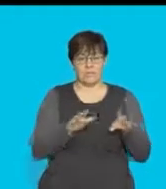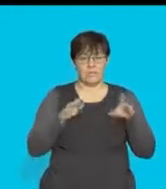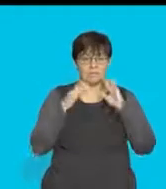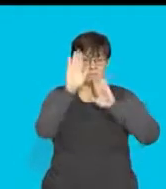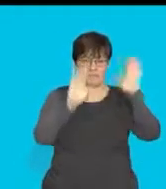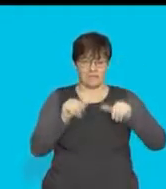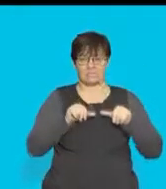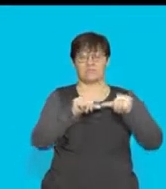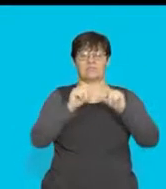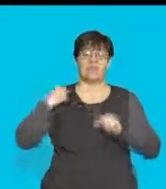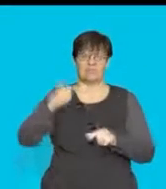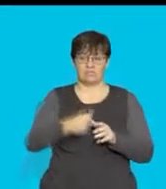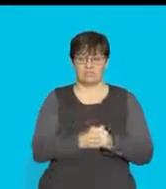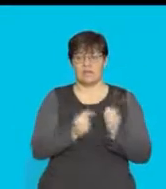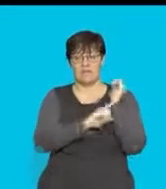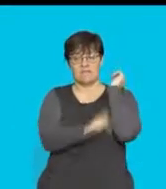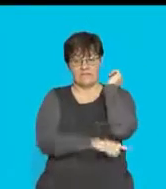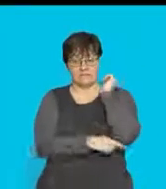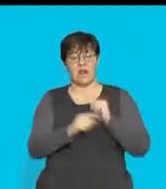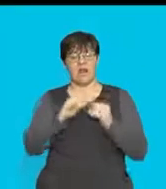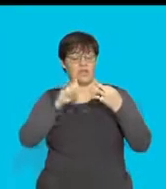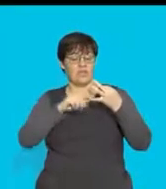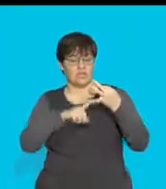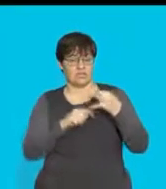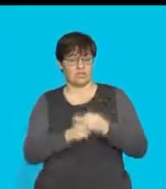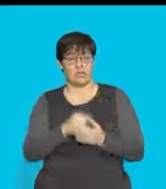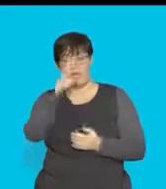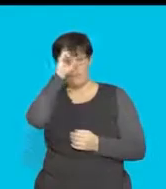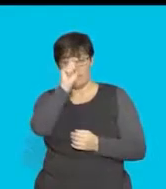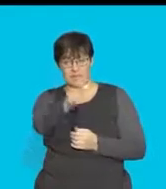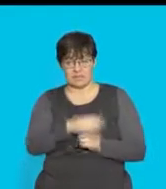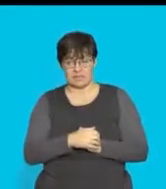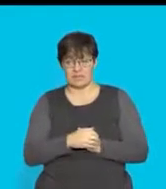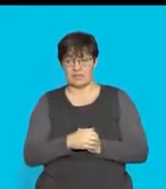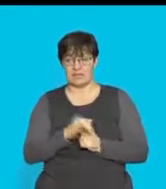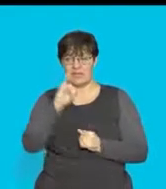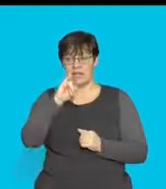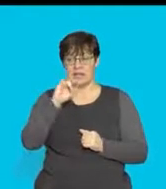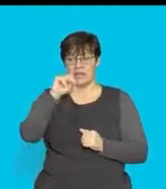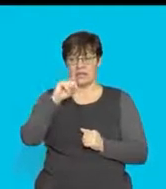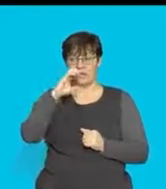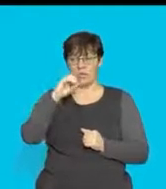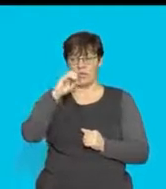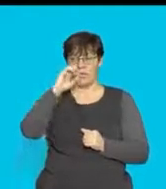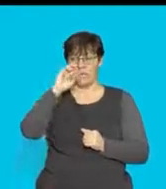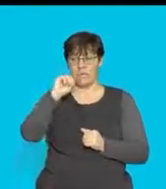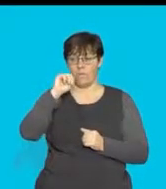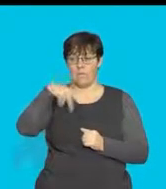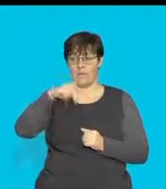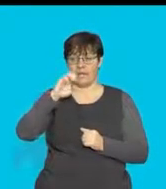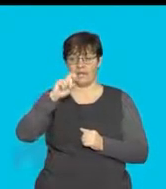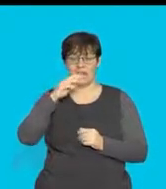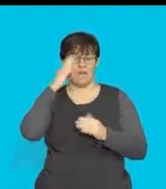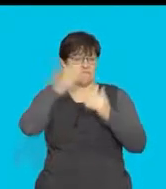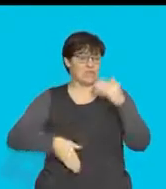inheritance. And finally, the third pattern of inheritance that you need to remember is incomplete